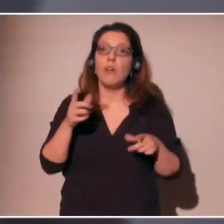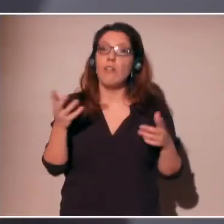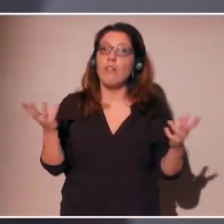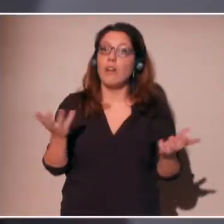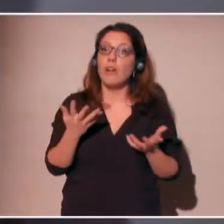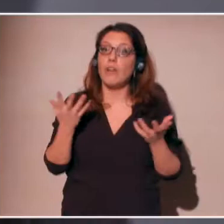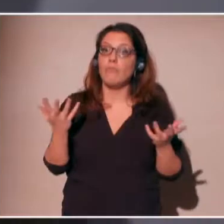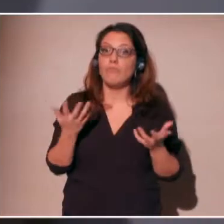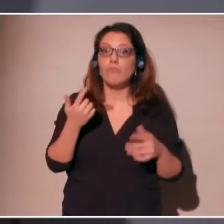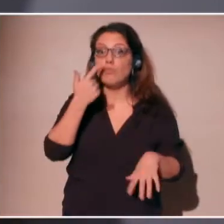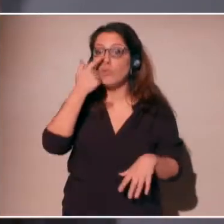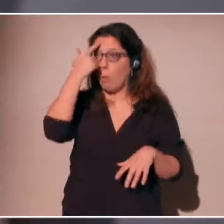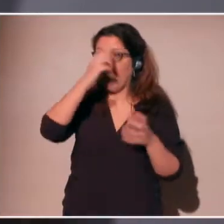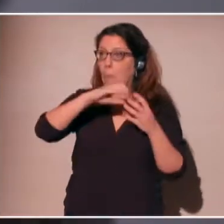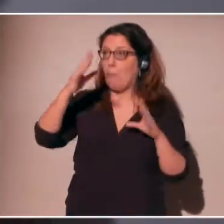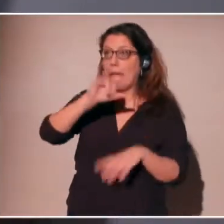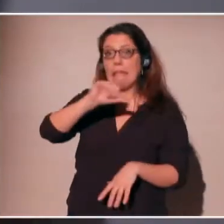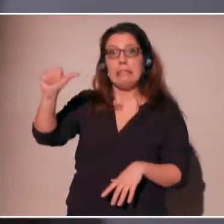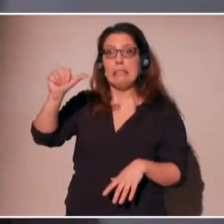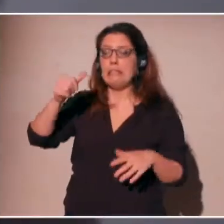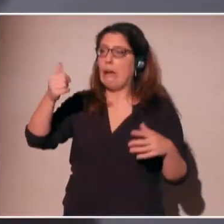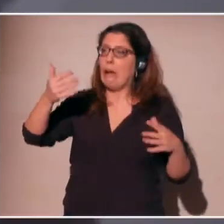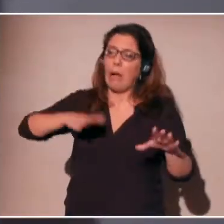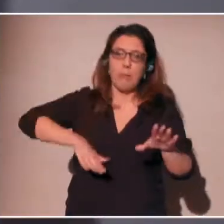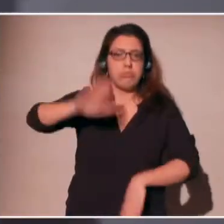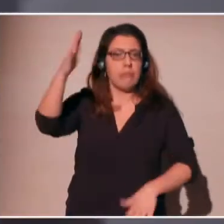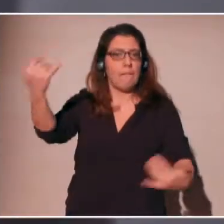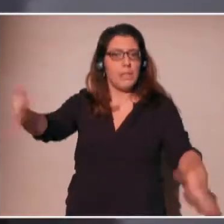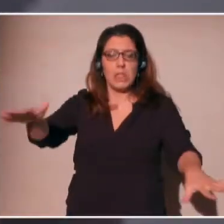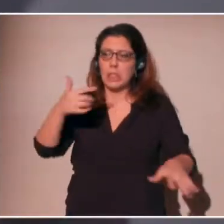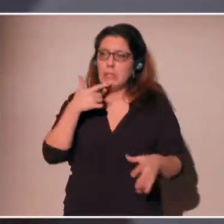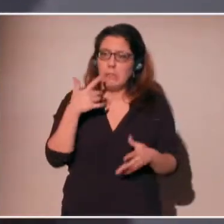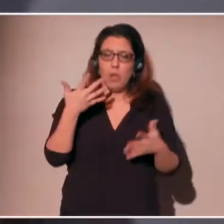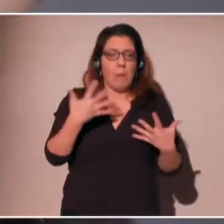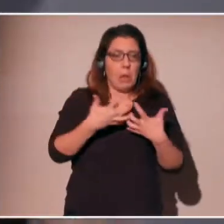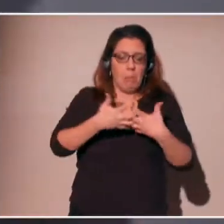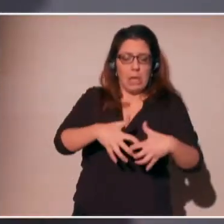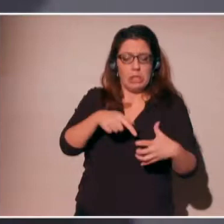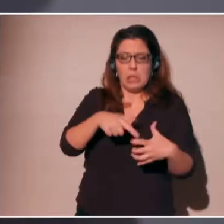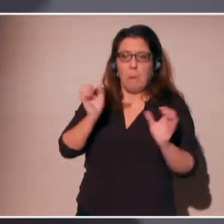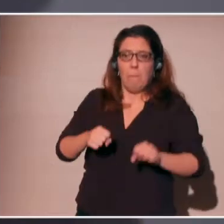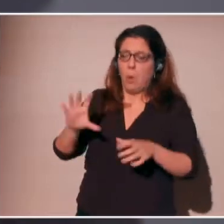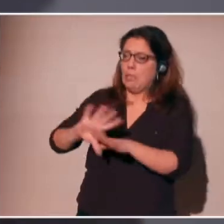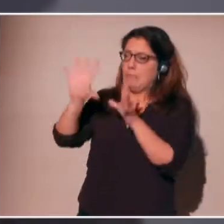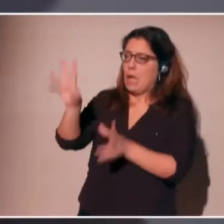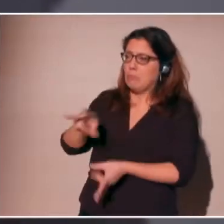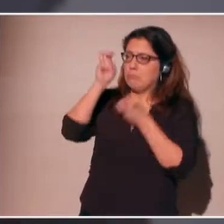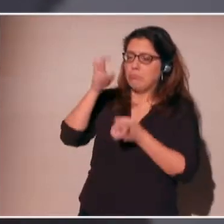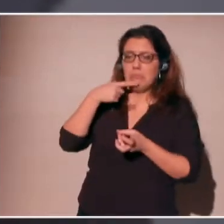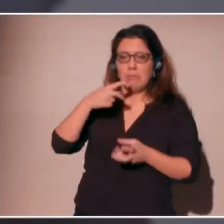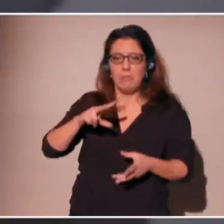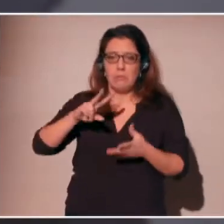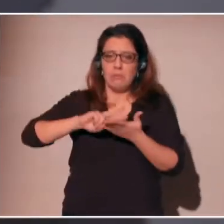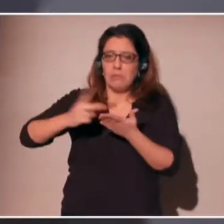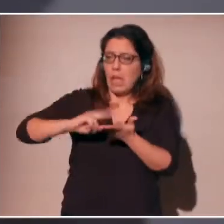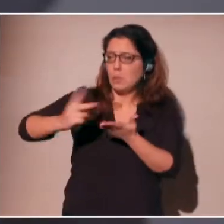Another thing that's quite important is that sometimes people seem to think that AI is actually a thing now, and that the problem is solved, and that